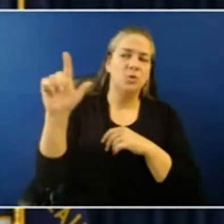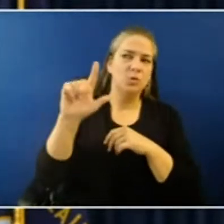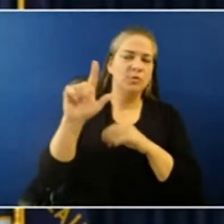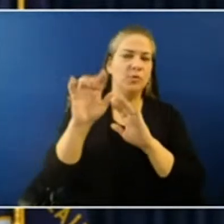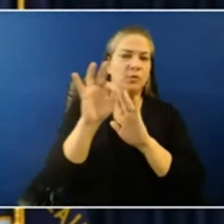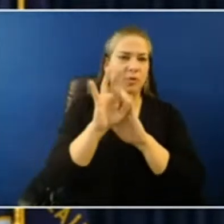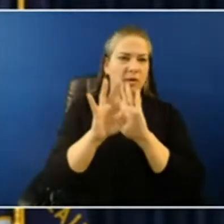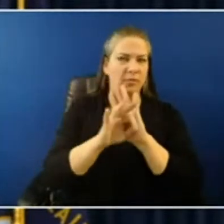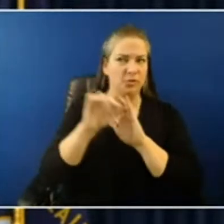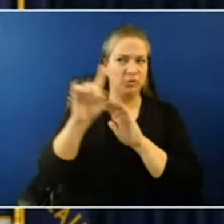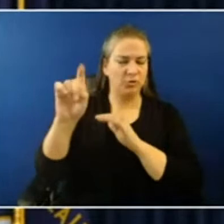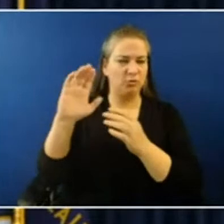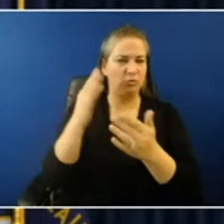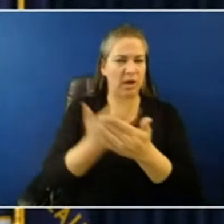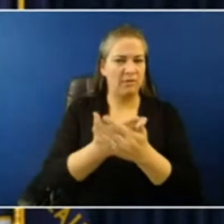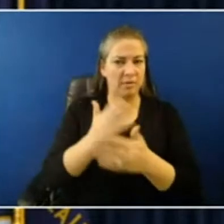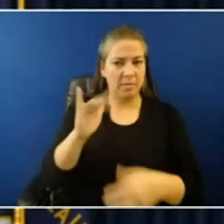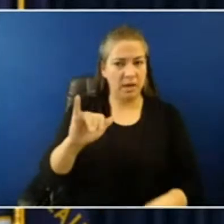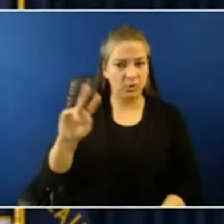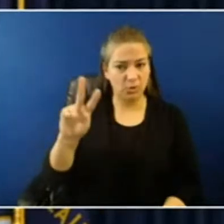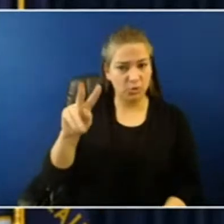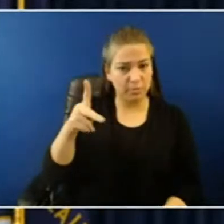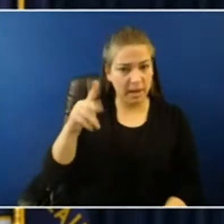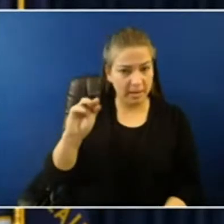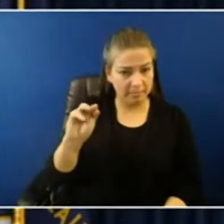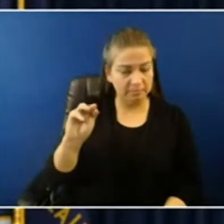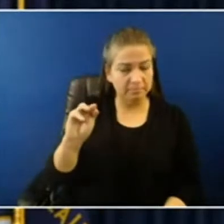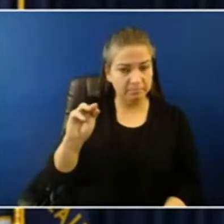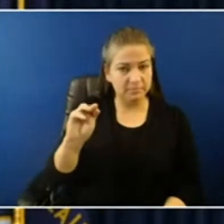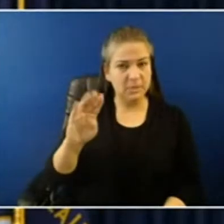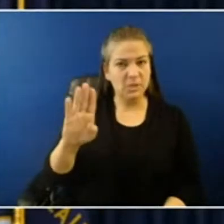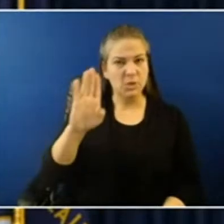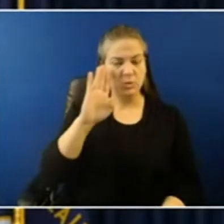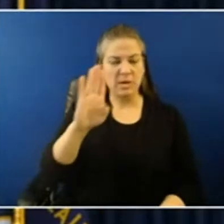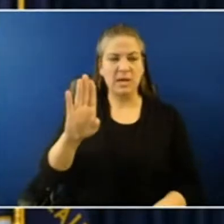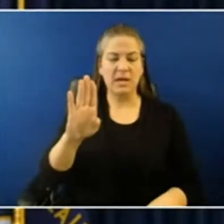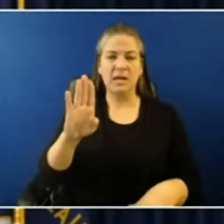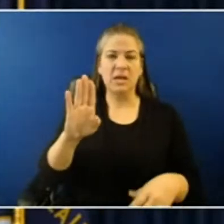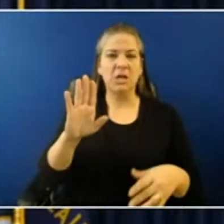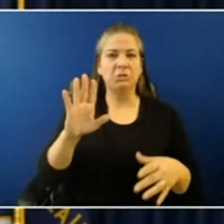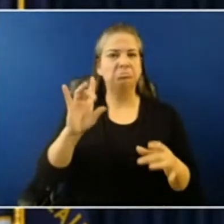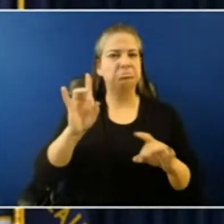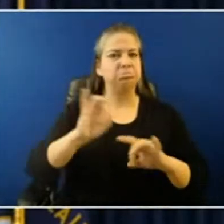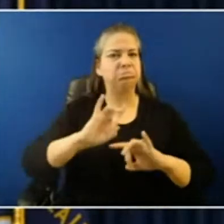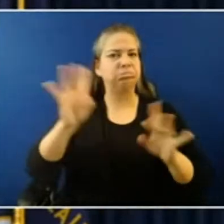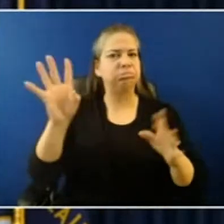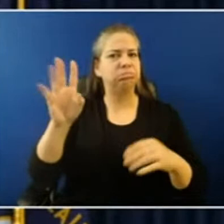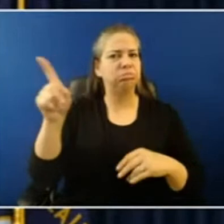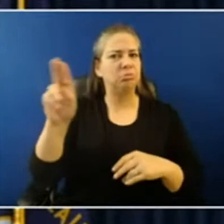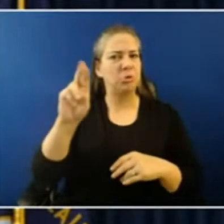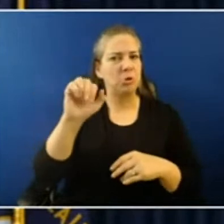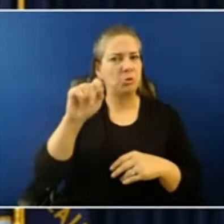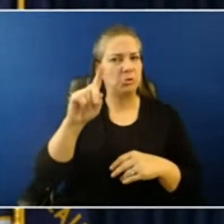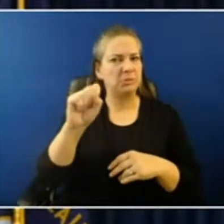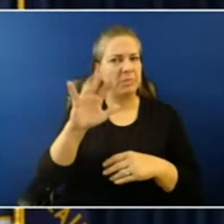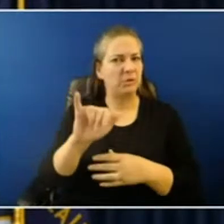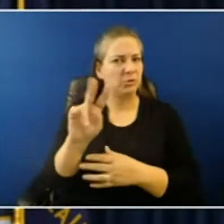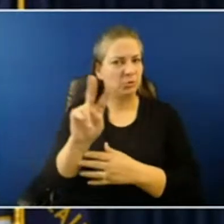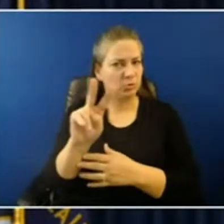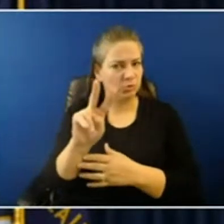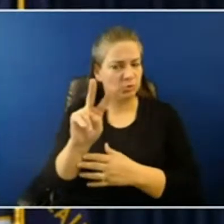2 p.m. It'll start getting real treacherous at that point on the roadways. Should be hitting